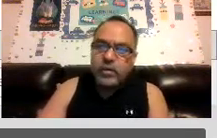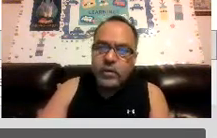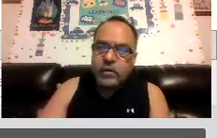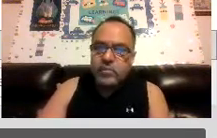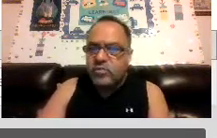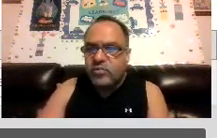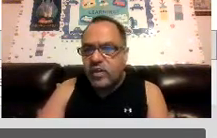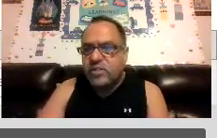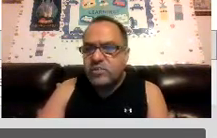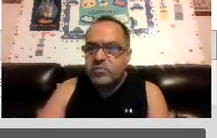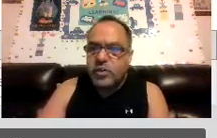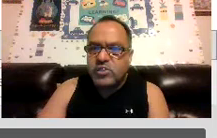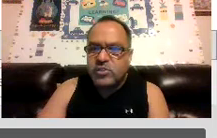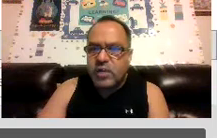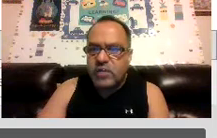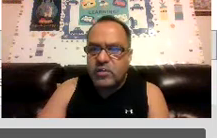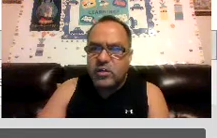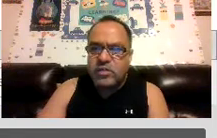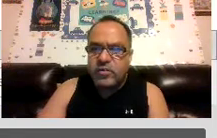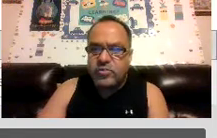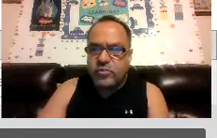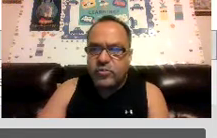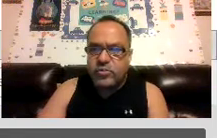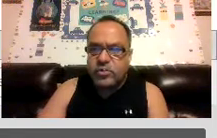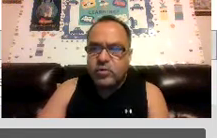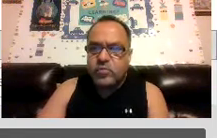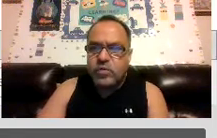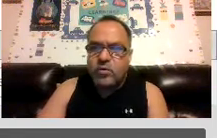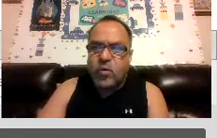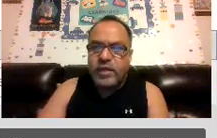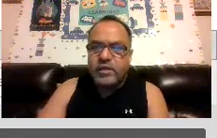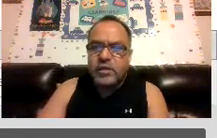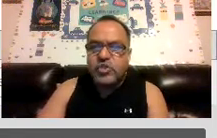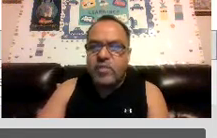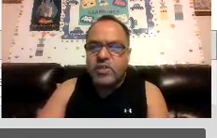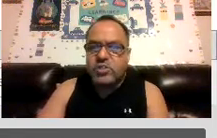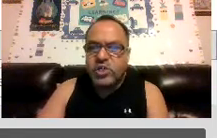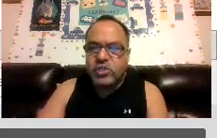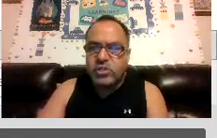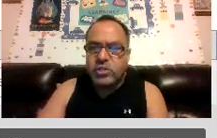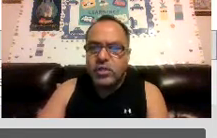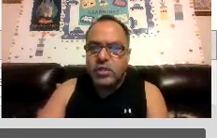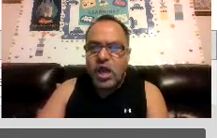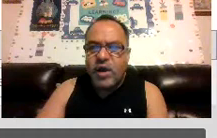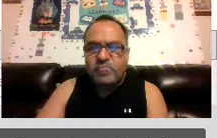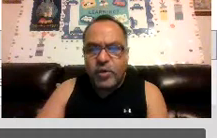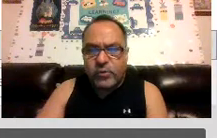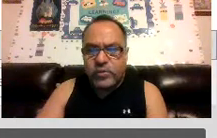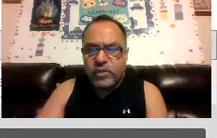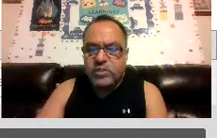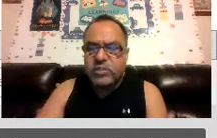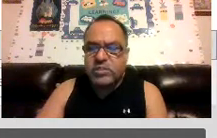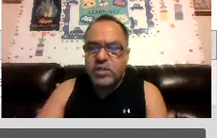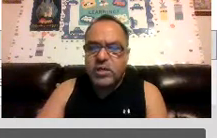arguing. Mrs. Yates put a gentle hand on each of their shoulders. When they were quiet, she made a suggestion. "How about